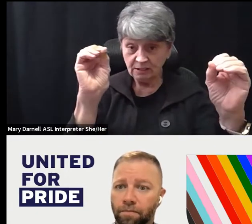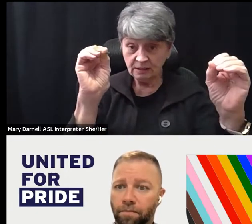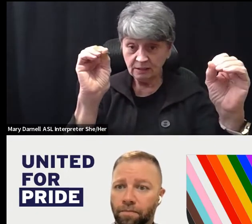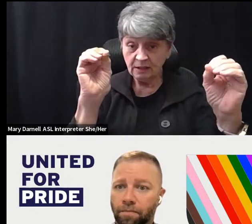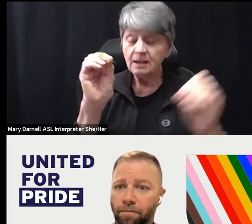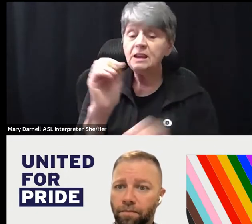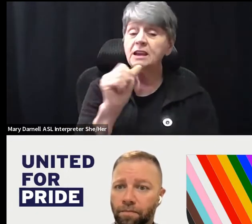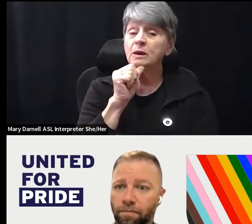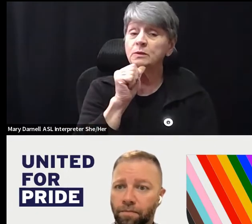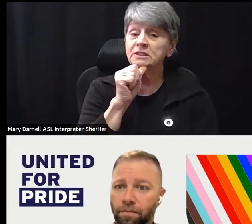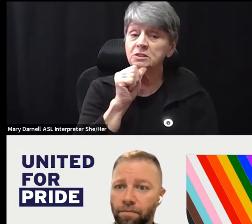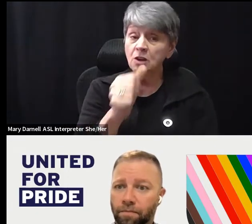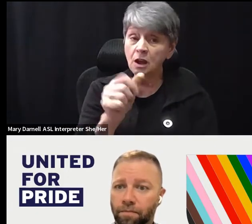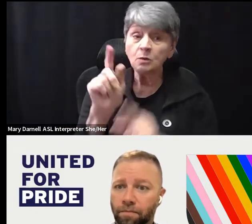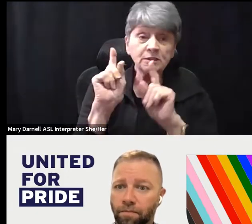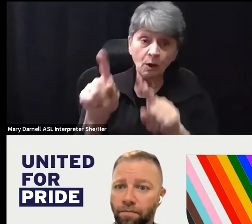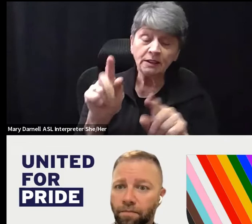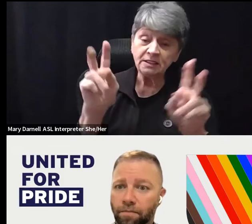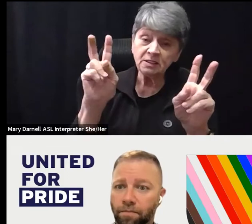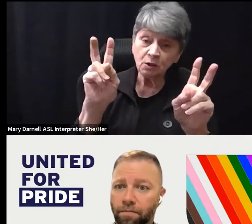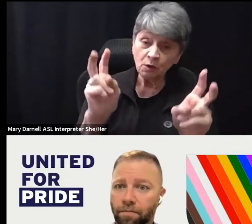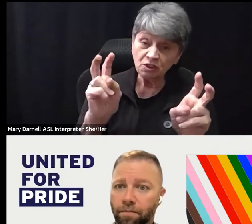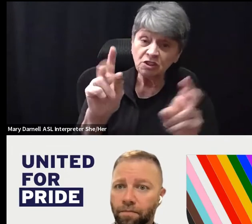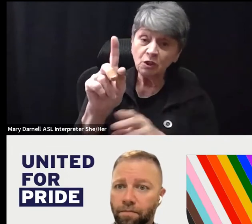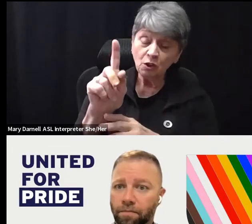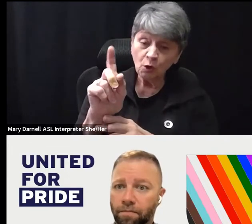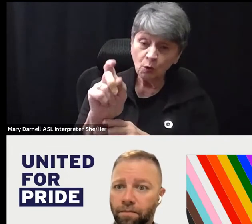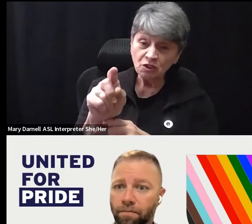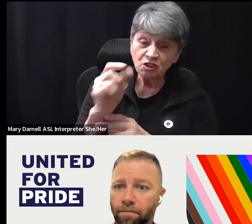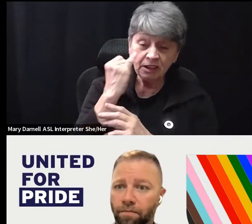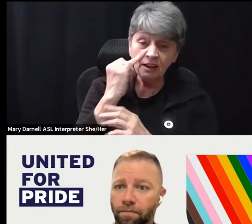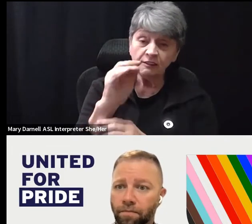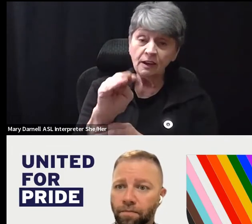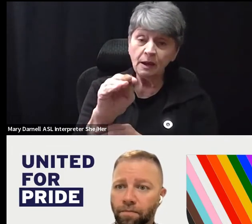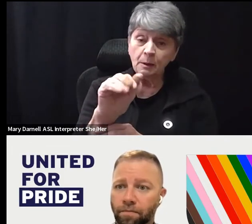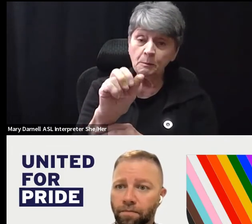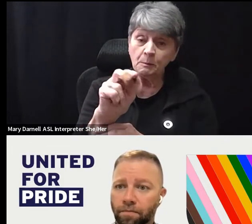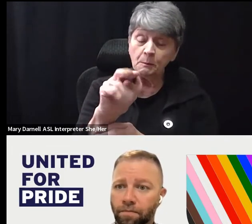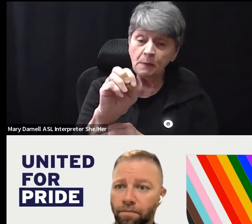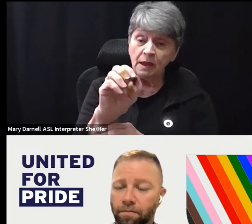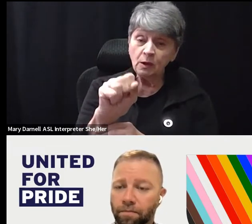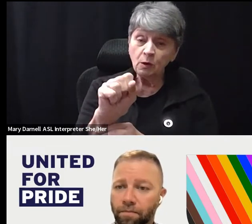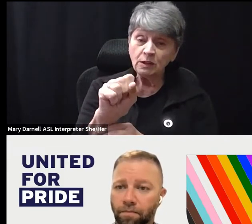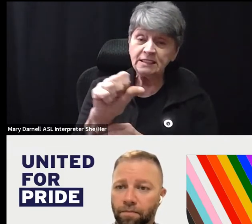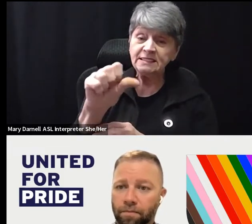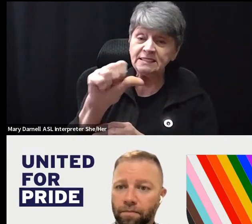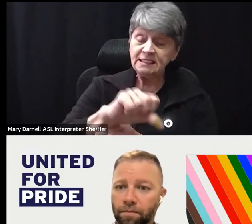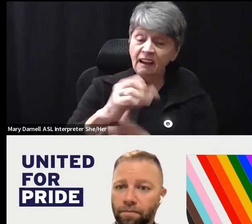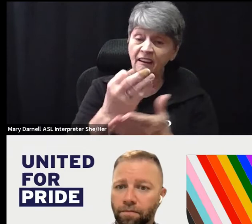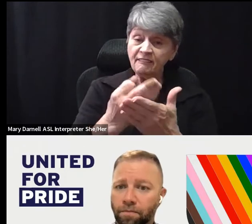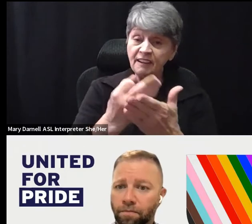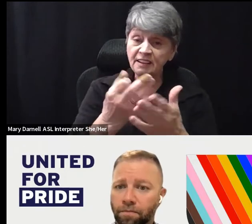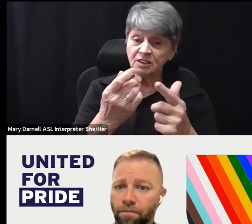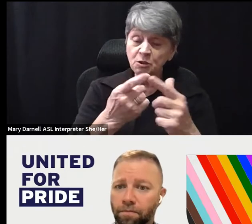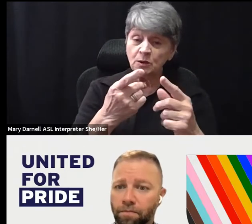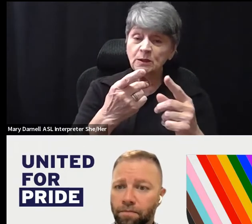reaching the issue of whether Maine could deny funding to any specific religious school based on that